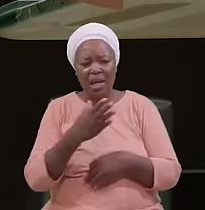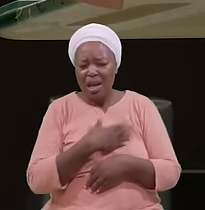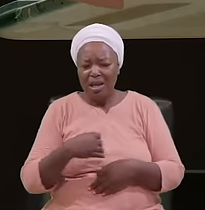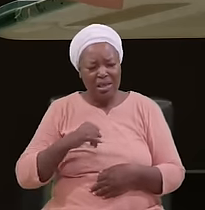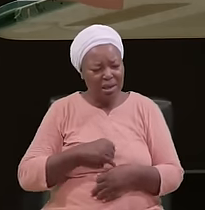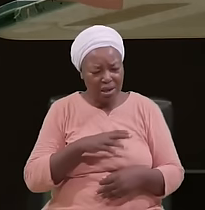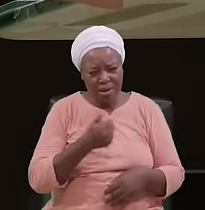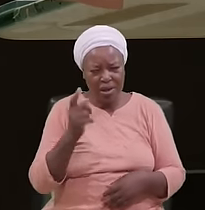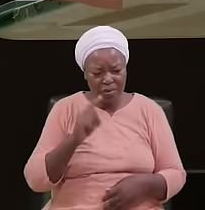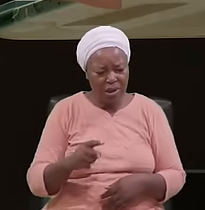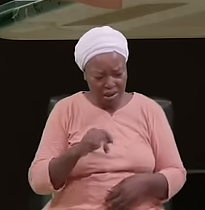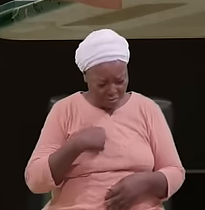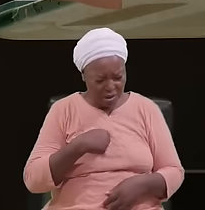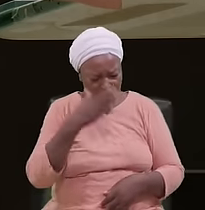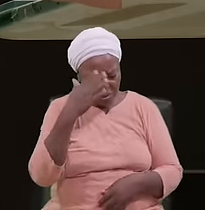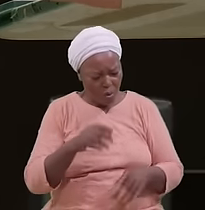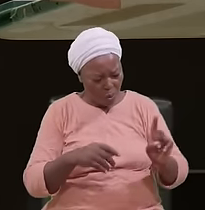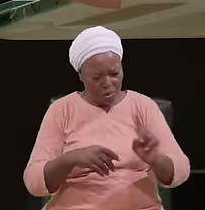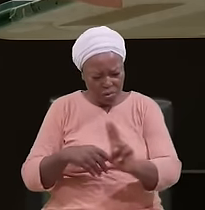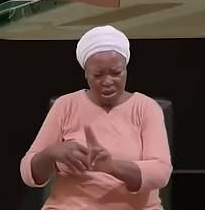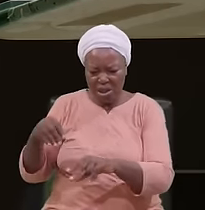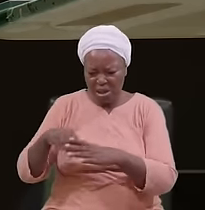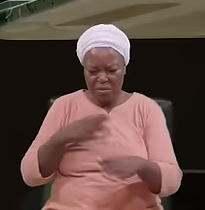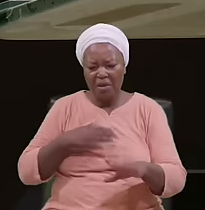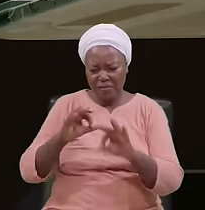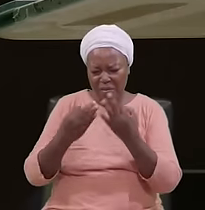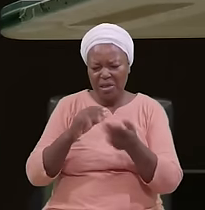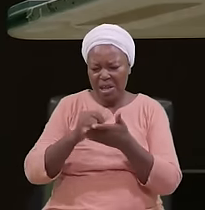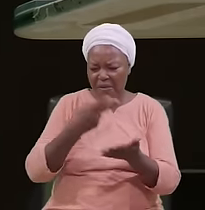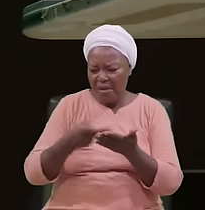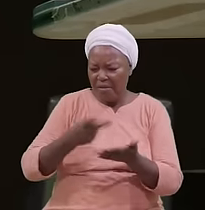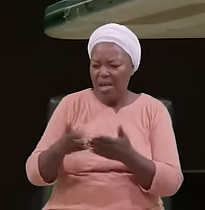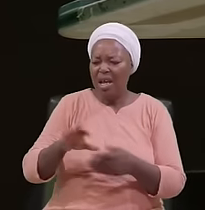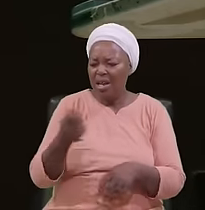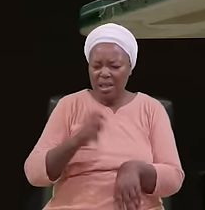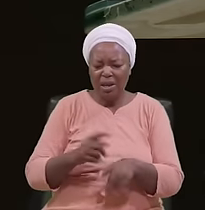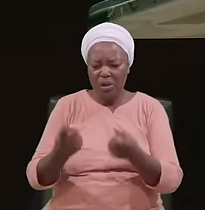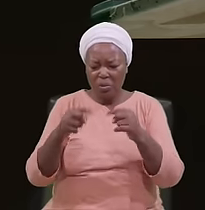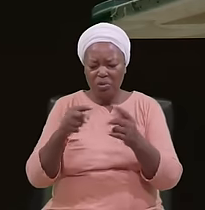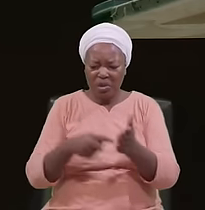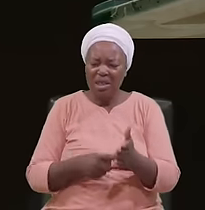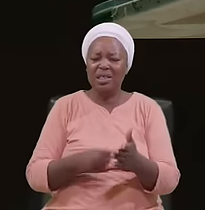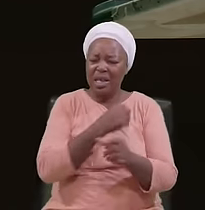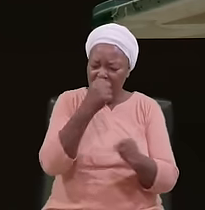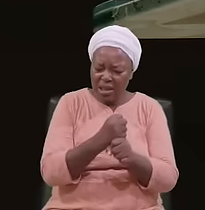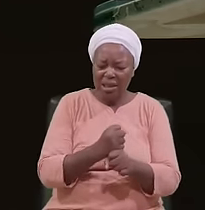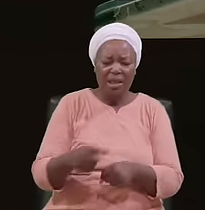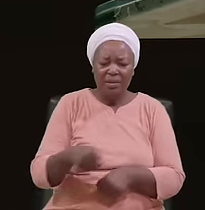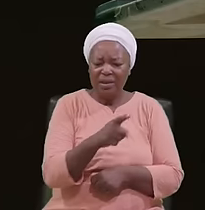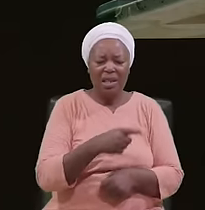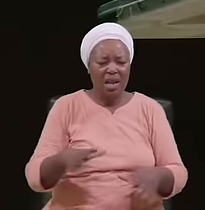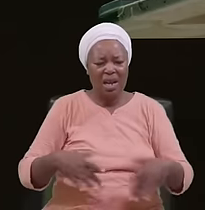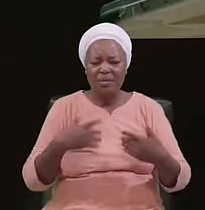number 1, 2, 3 in our extended family. Whenever they come to this age, their light